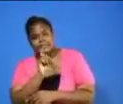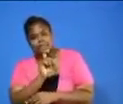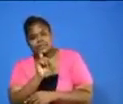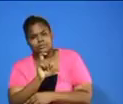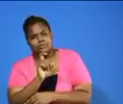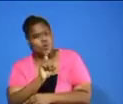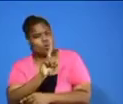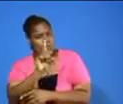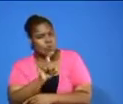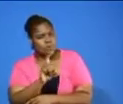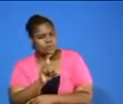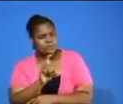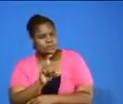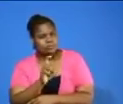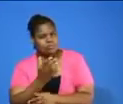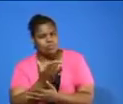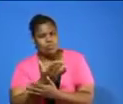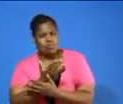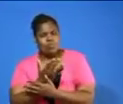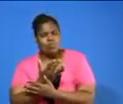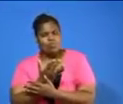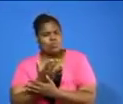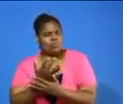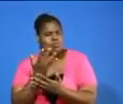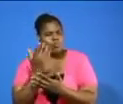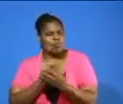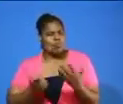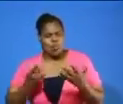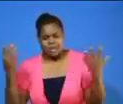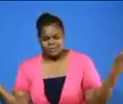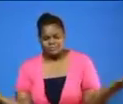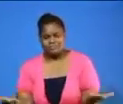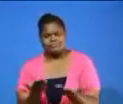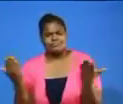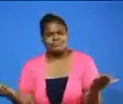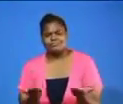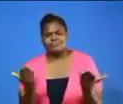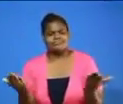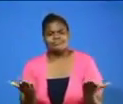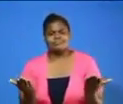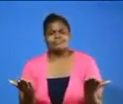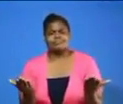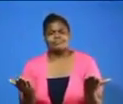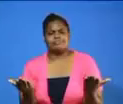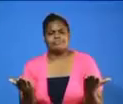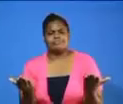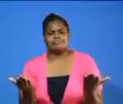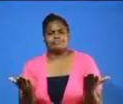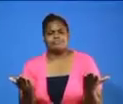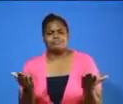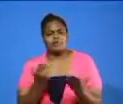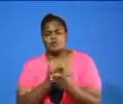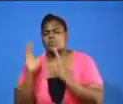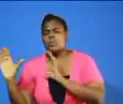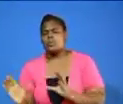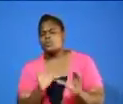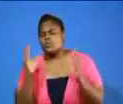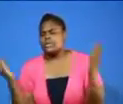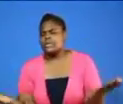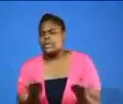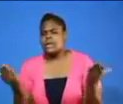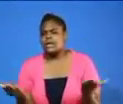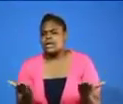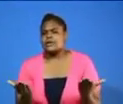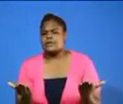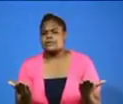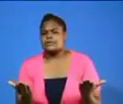What are you doing here? It's the here-ness of your doing. It's